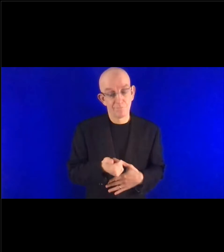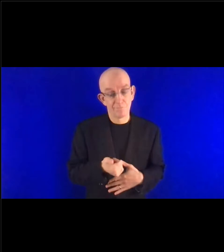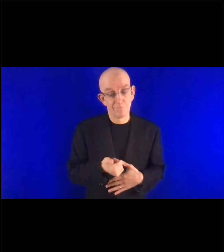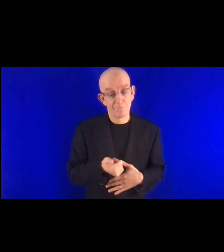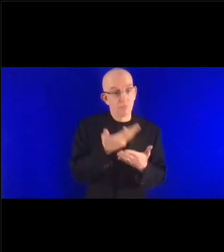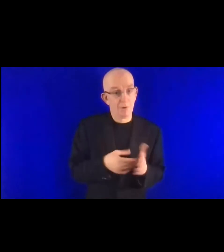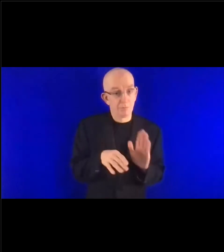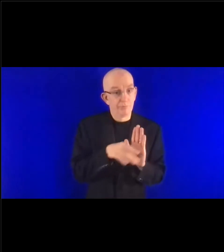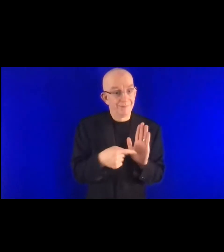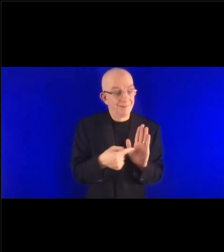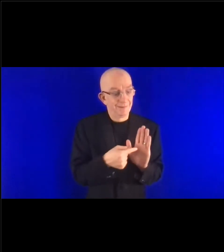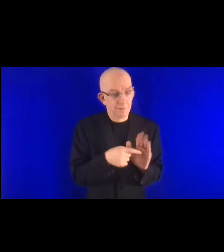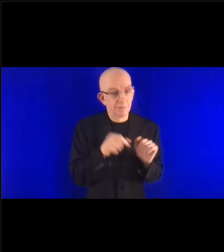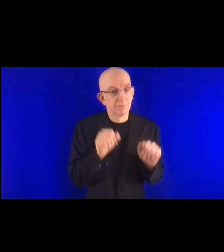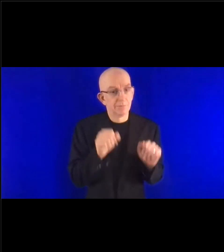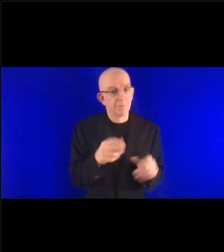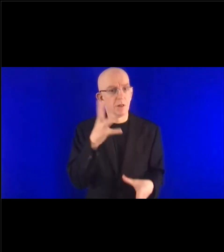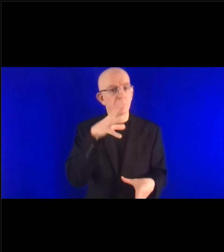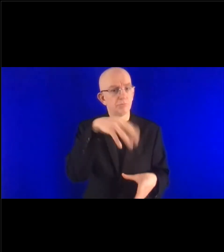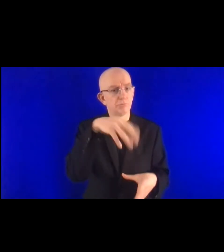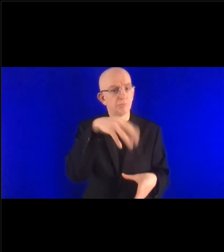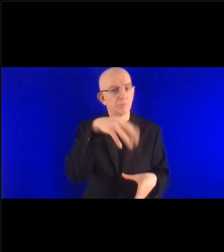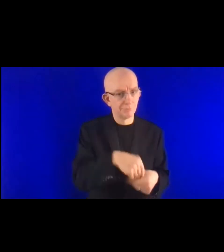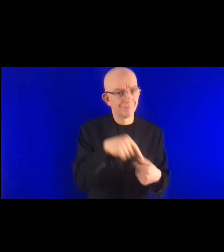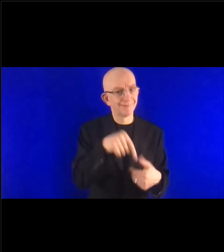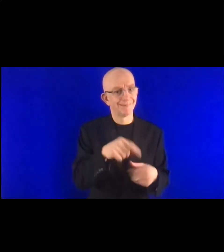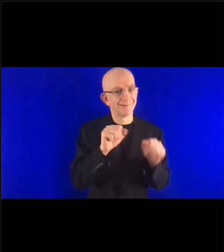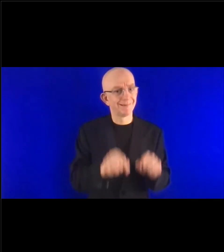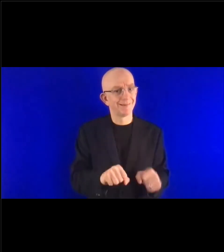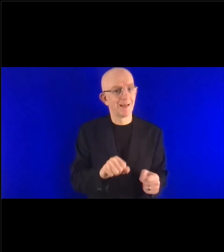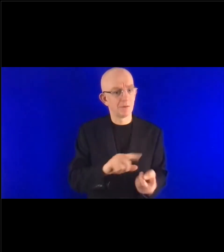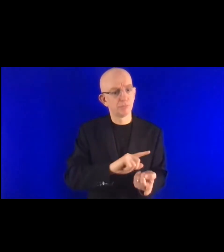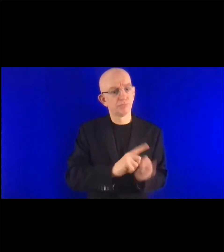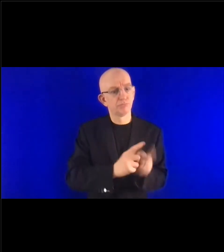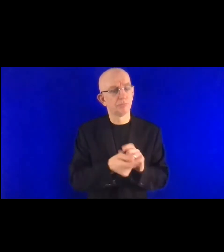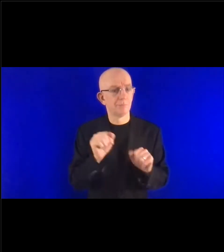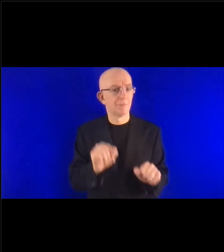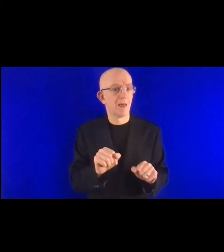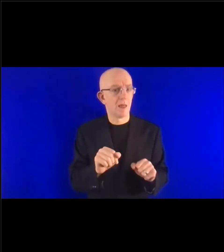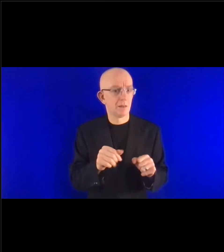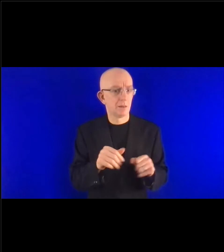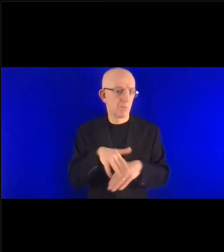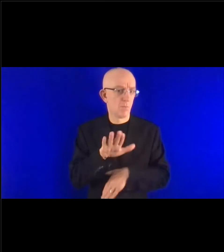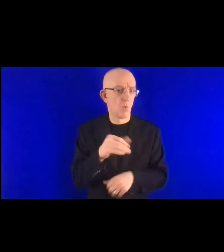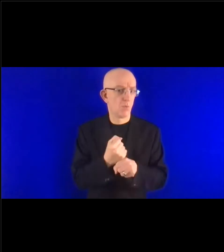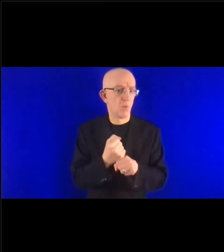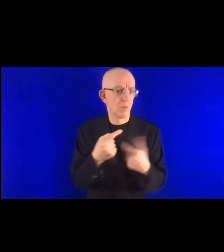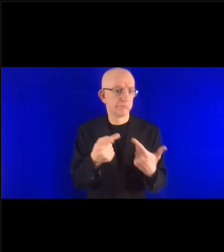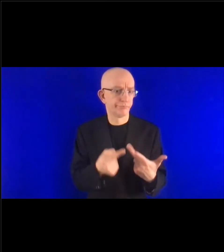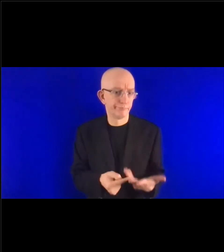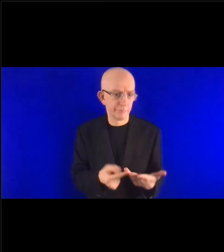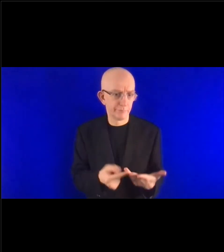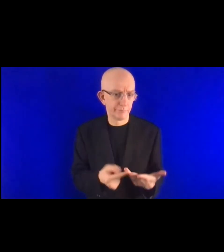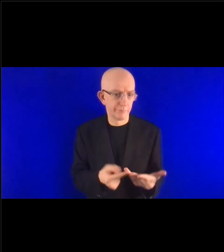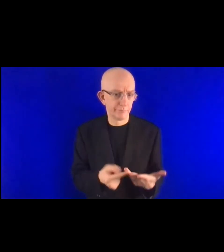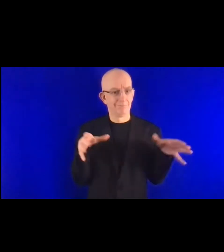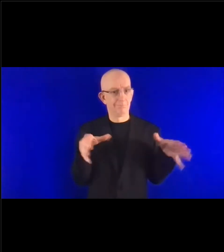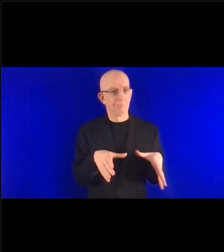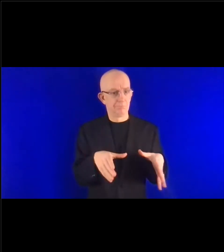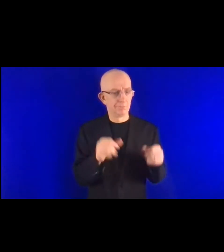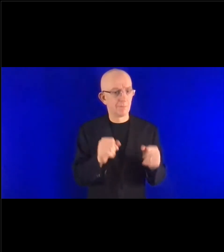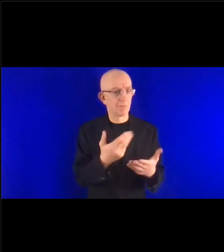this sector. So this recommendation can be implemented very well. Whenever it comes to the